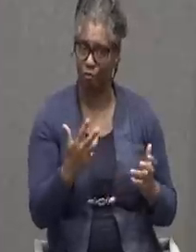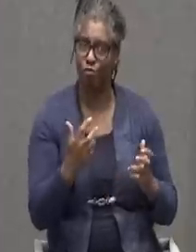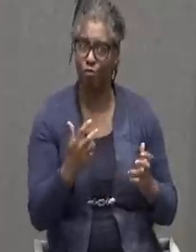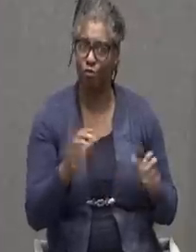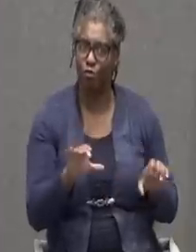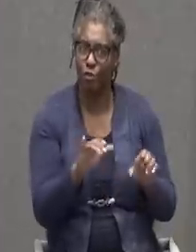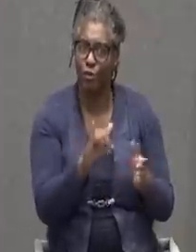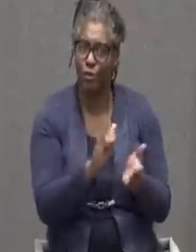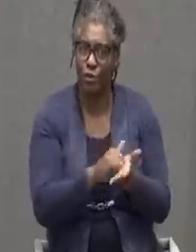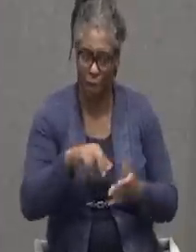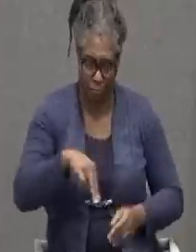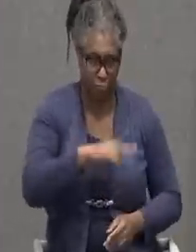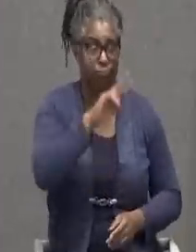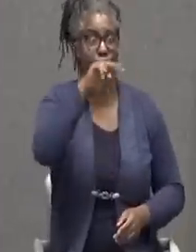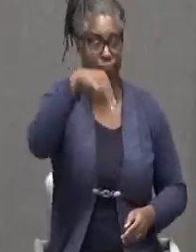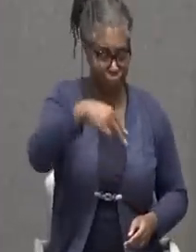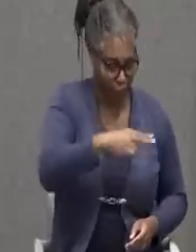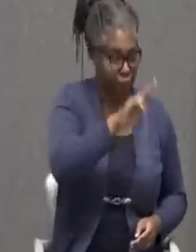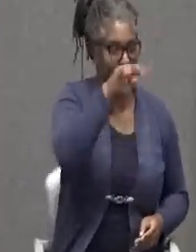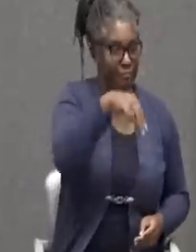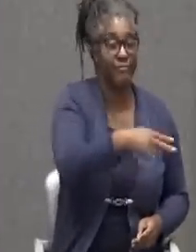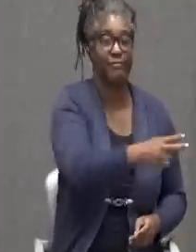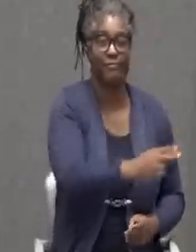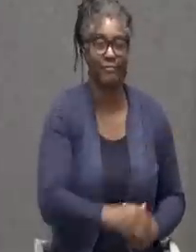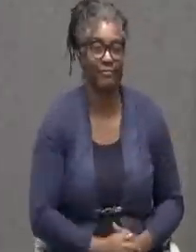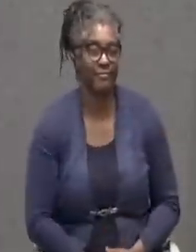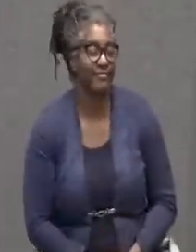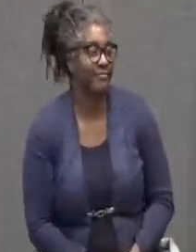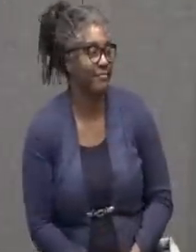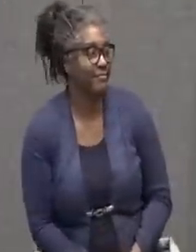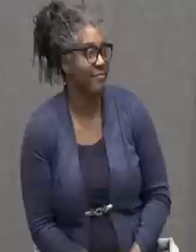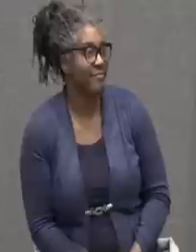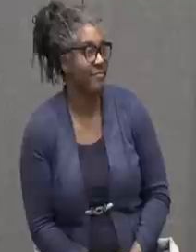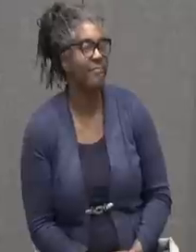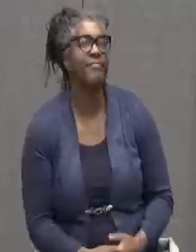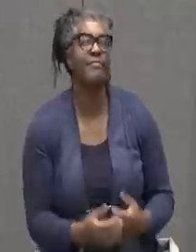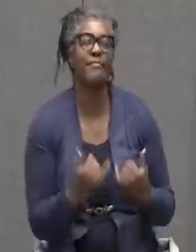Now, what else can I do with these strips of paper?